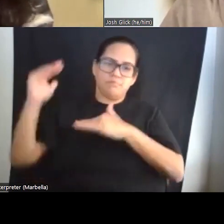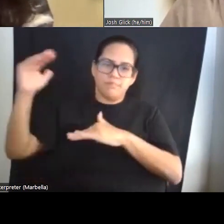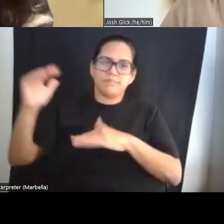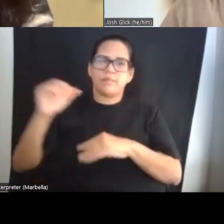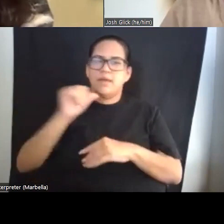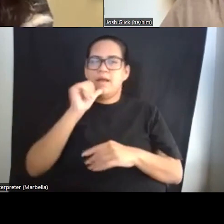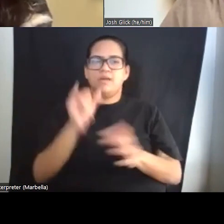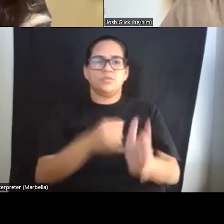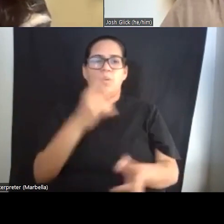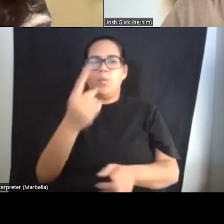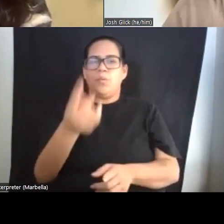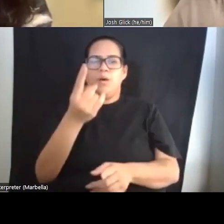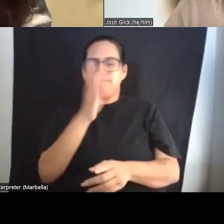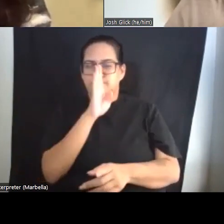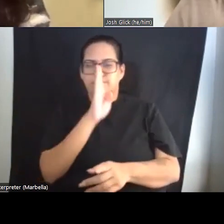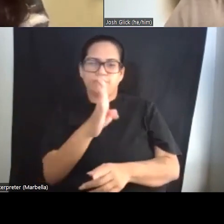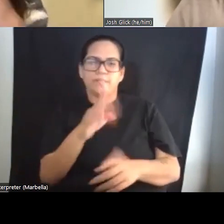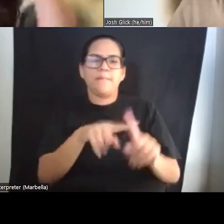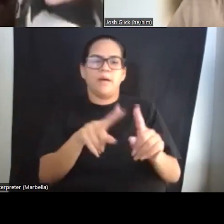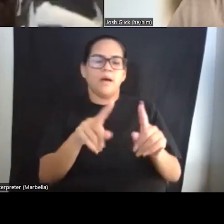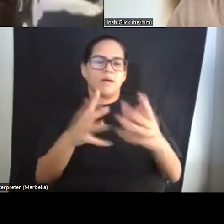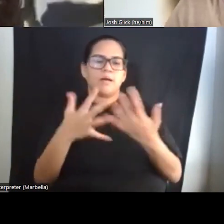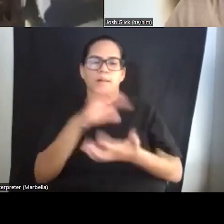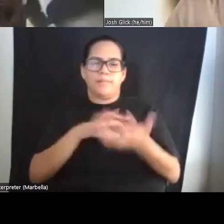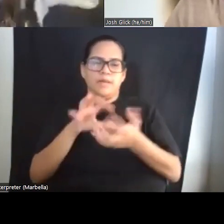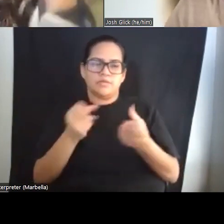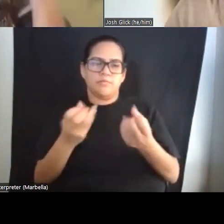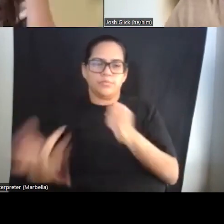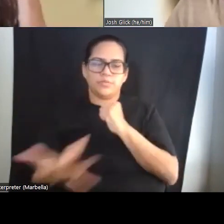silver bullet, but a combination of multiple techniques.